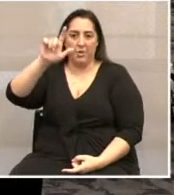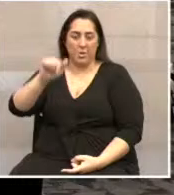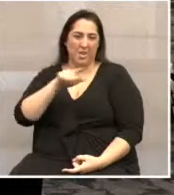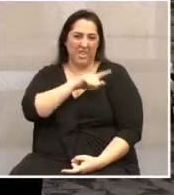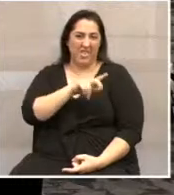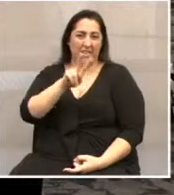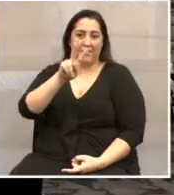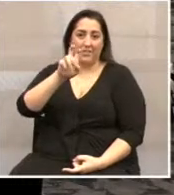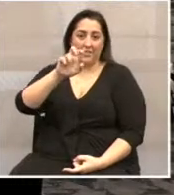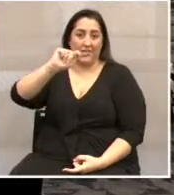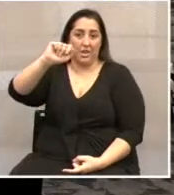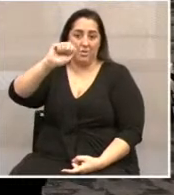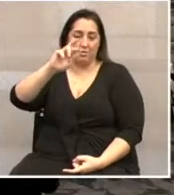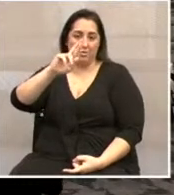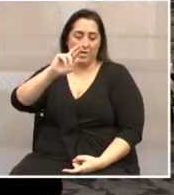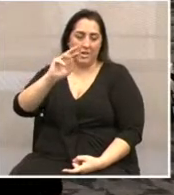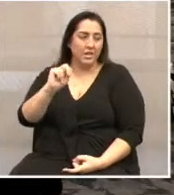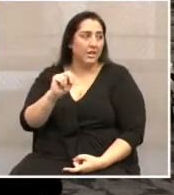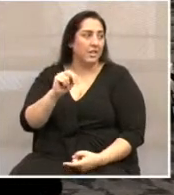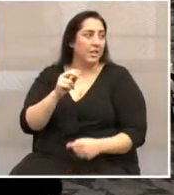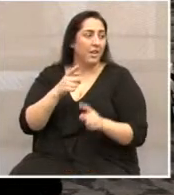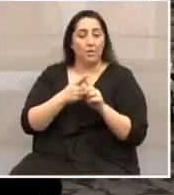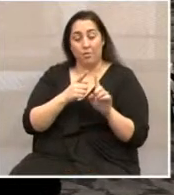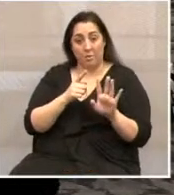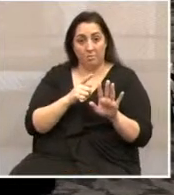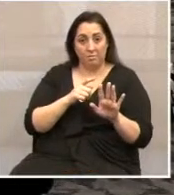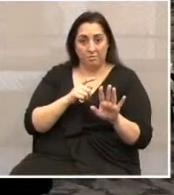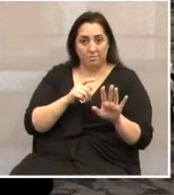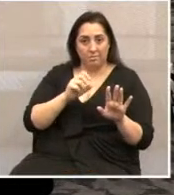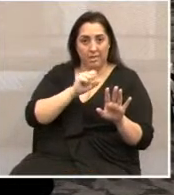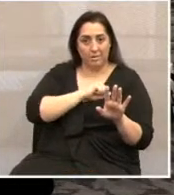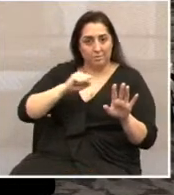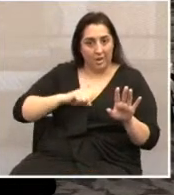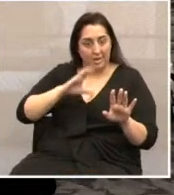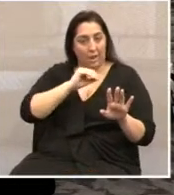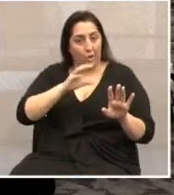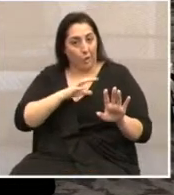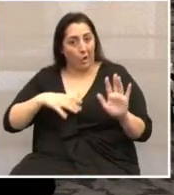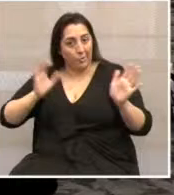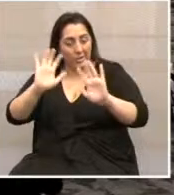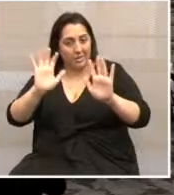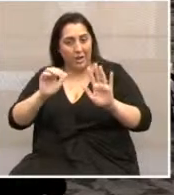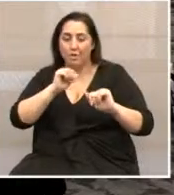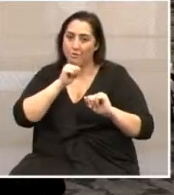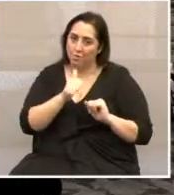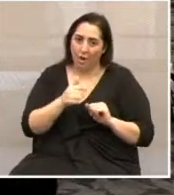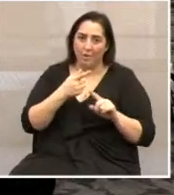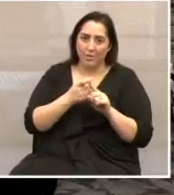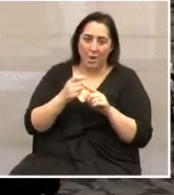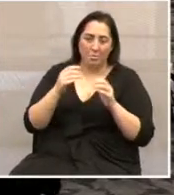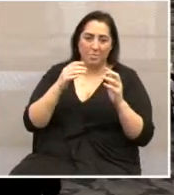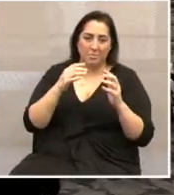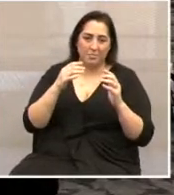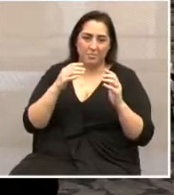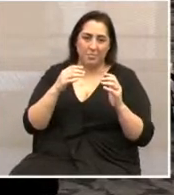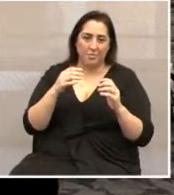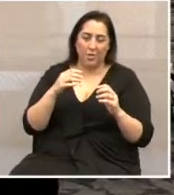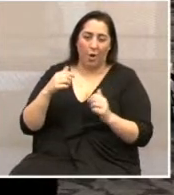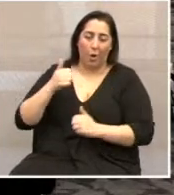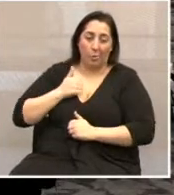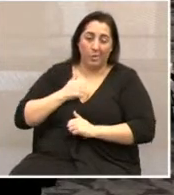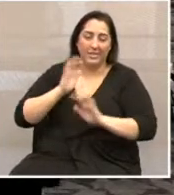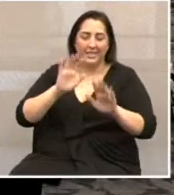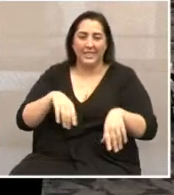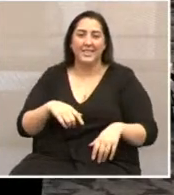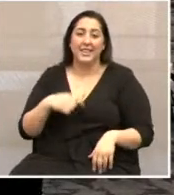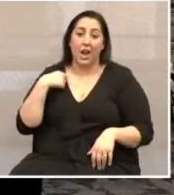of the Florida State House and Florida State Senate. Let's keep it. My friend, We're Congressman keeping with Soto. honesty here. I looked up your bio while Thank we you so were